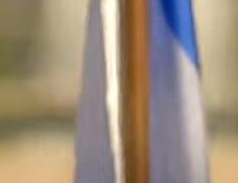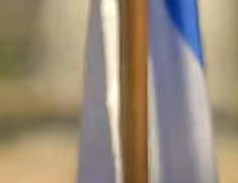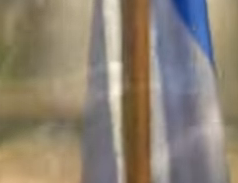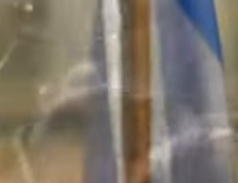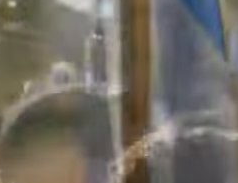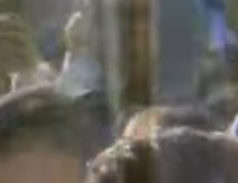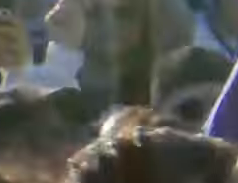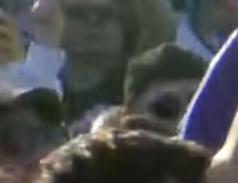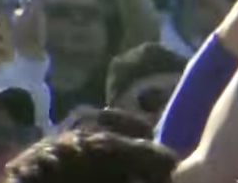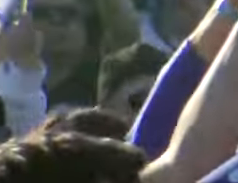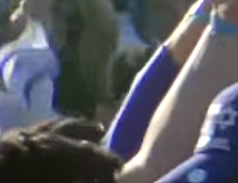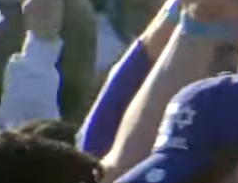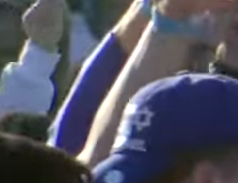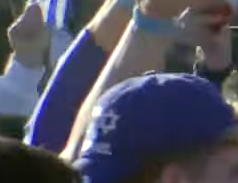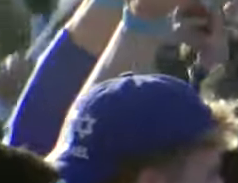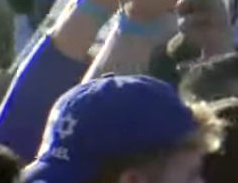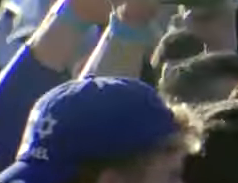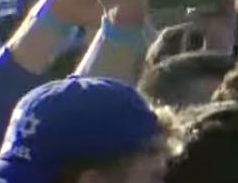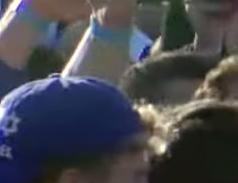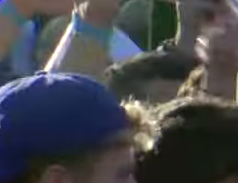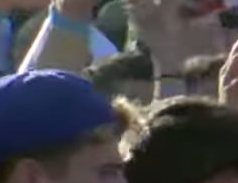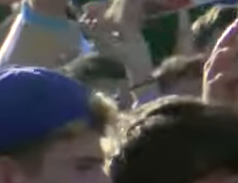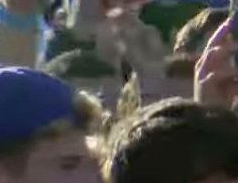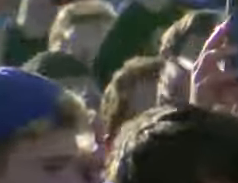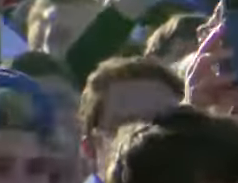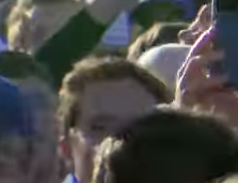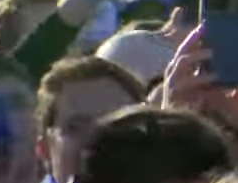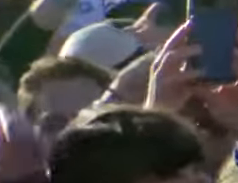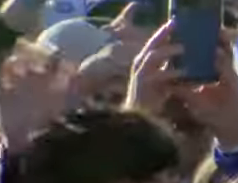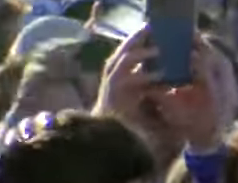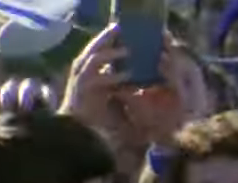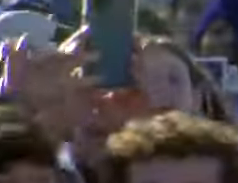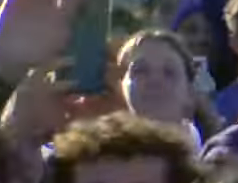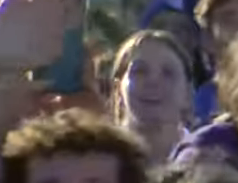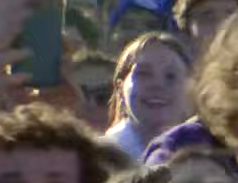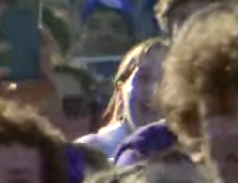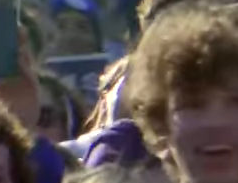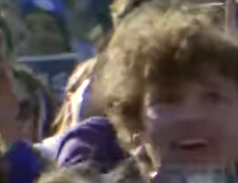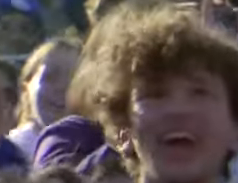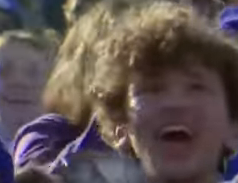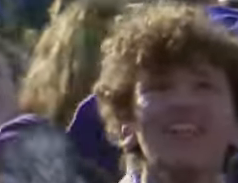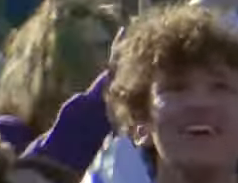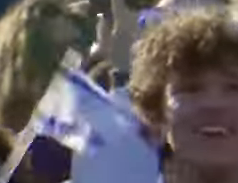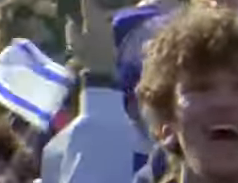Sometimes in my tears I drown, but I never let it get me